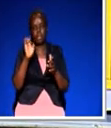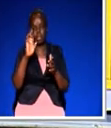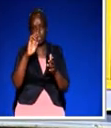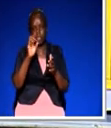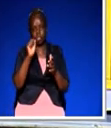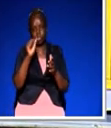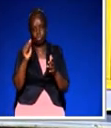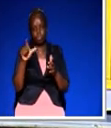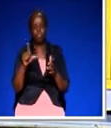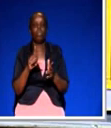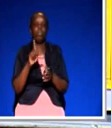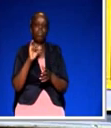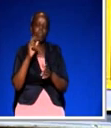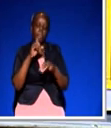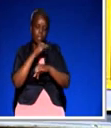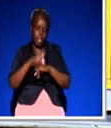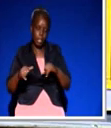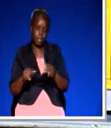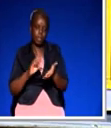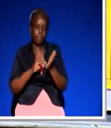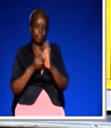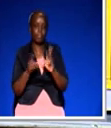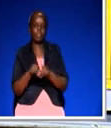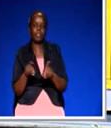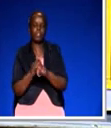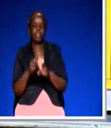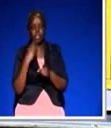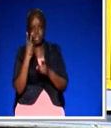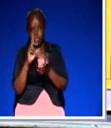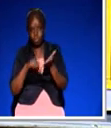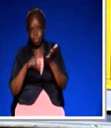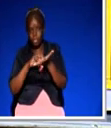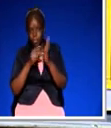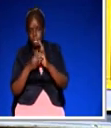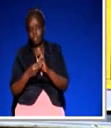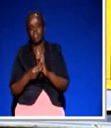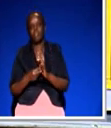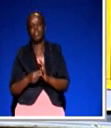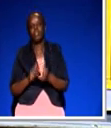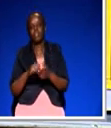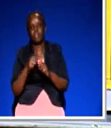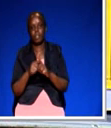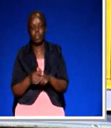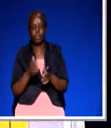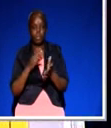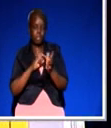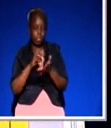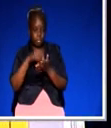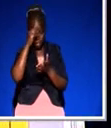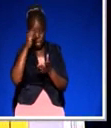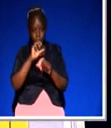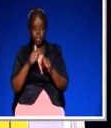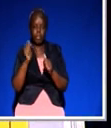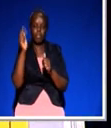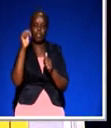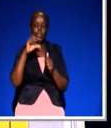it, and we're going to see what a transversal line is. Then we shall look at the angles,